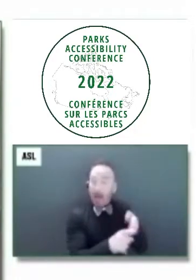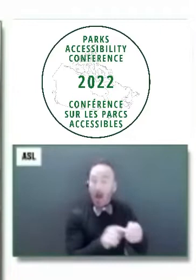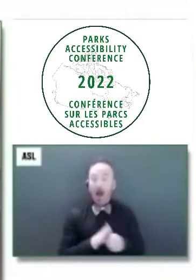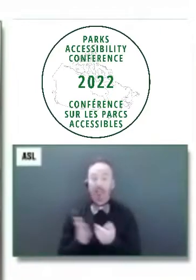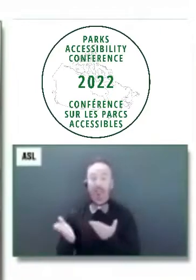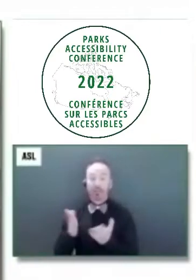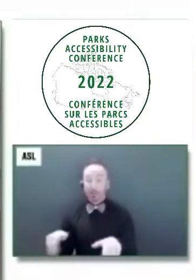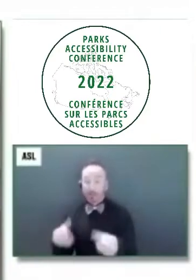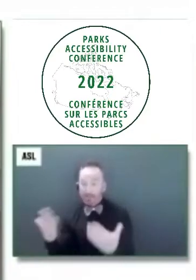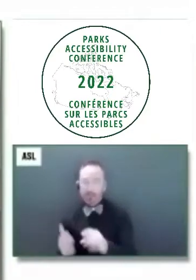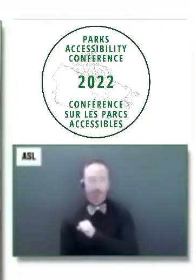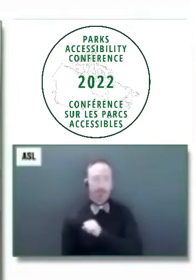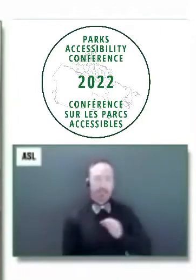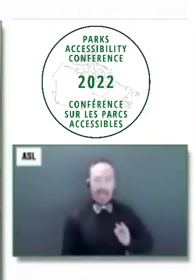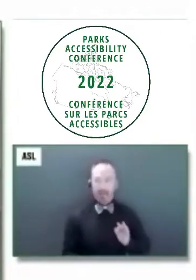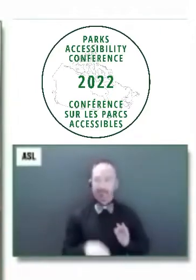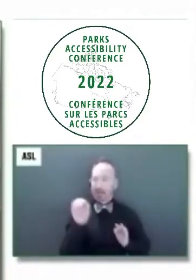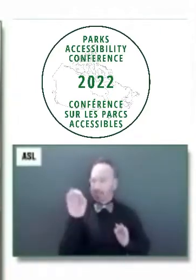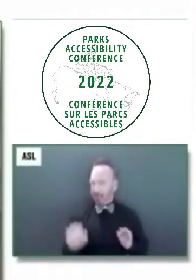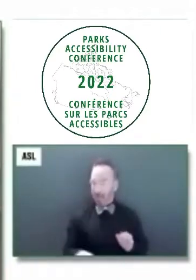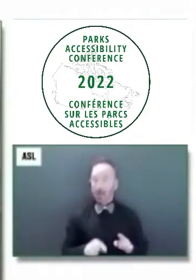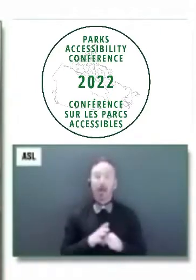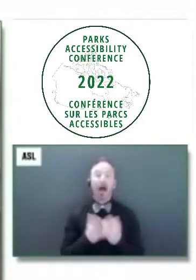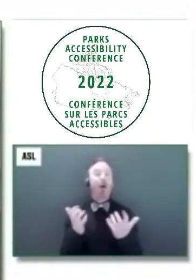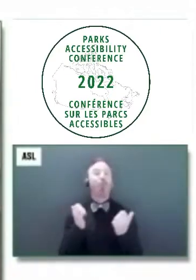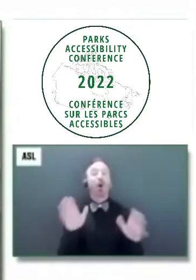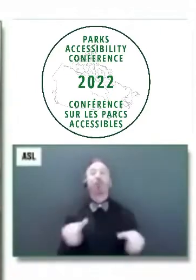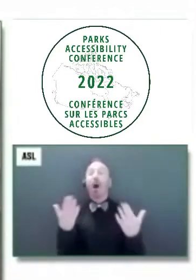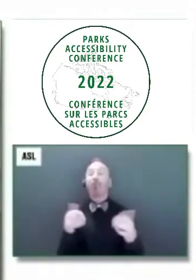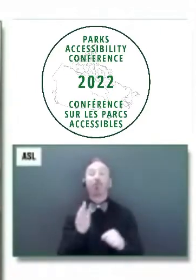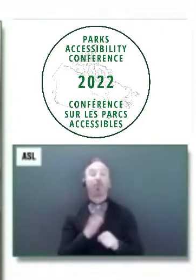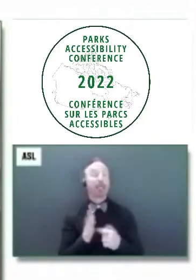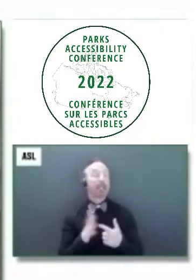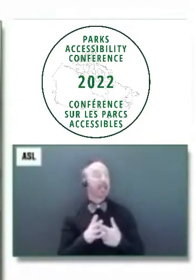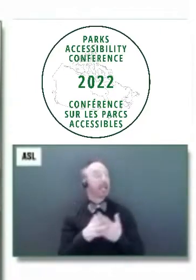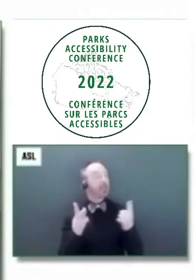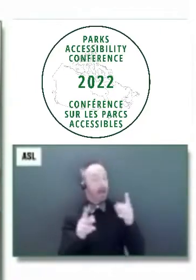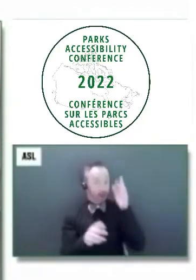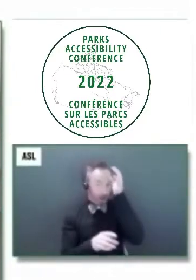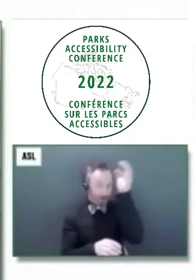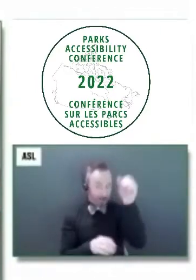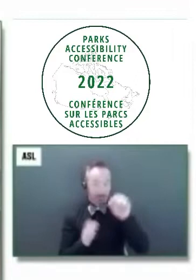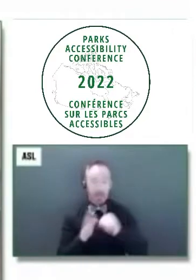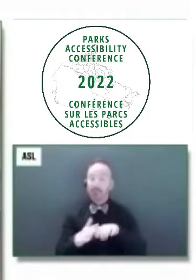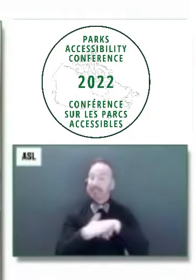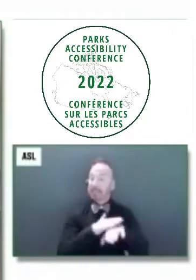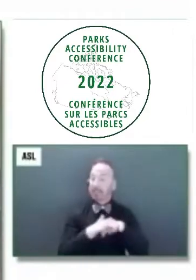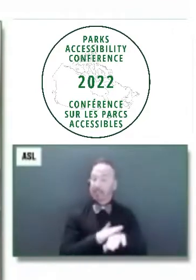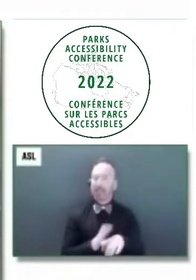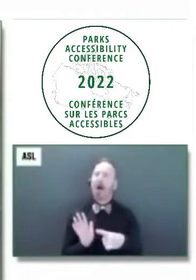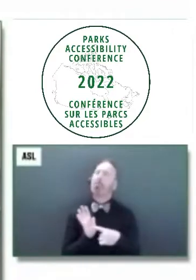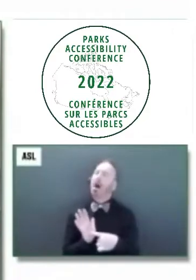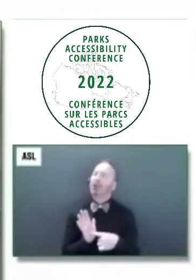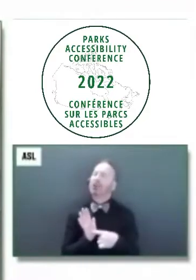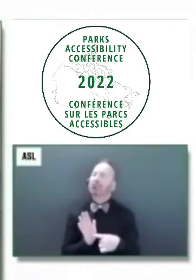few. I'd like to offer a way of thinking about accessibility, a model, if you will, for us to follow as teams,